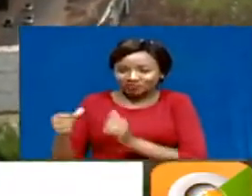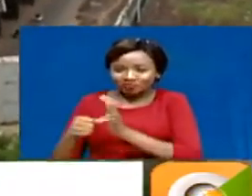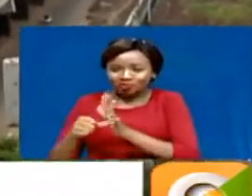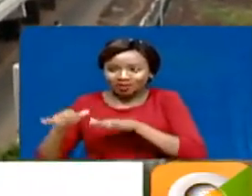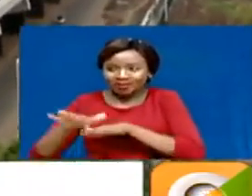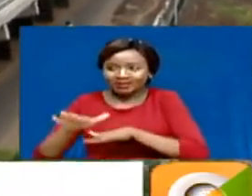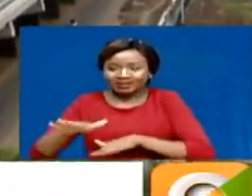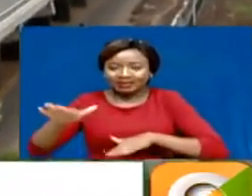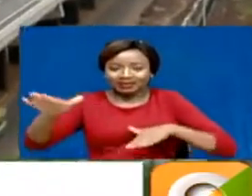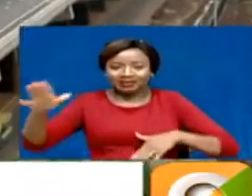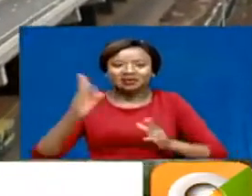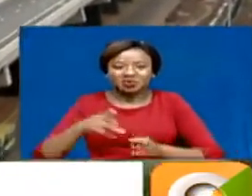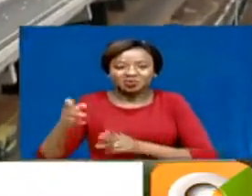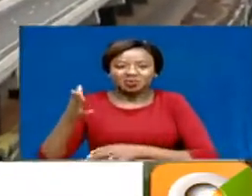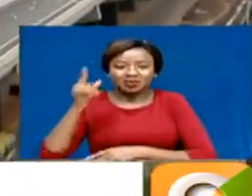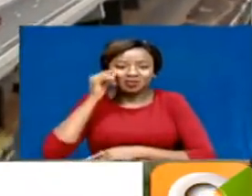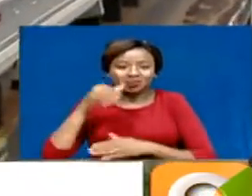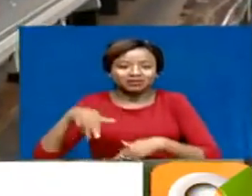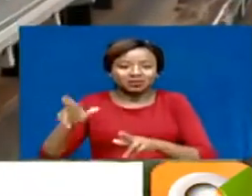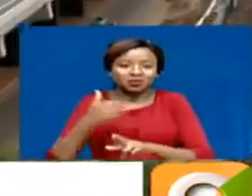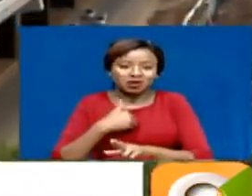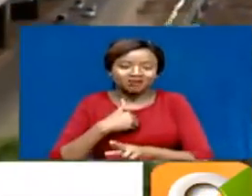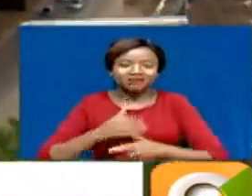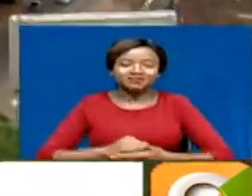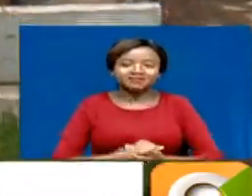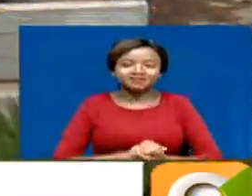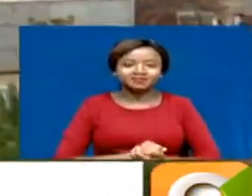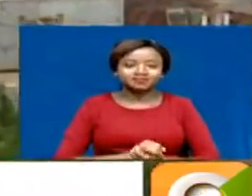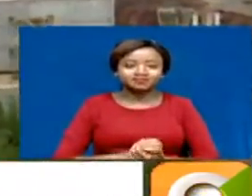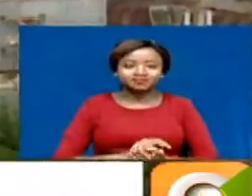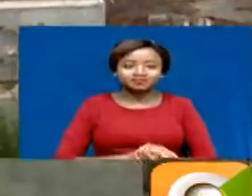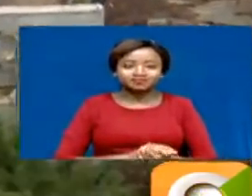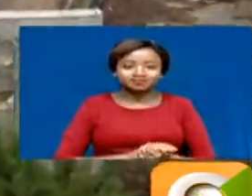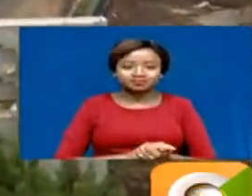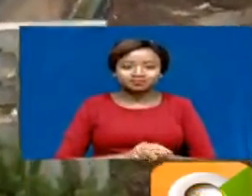usually witnessed along Mombasa Road. Chemutai Goin, Citizen TV, Nairobi.